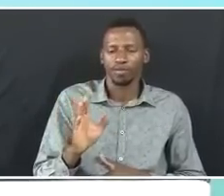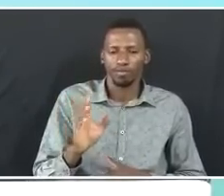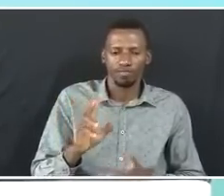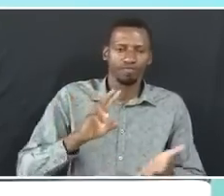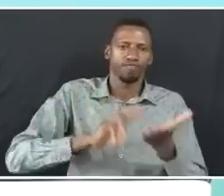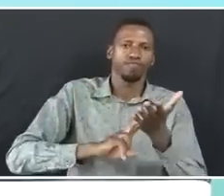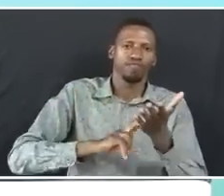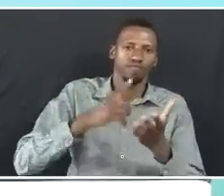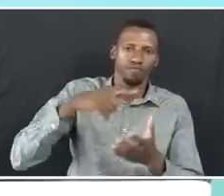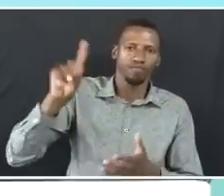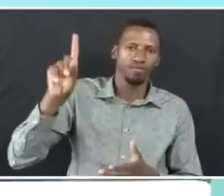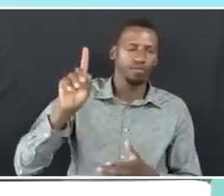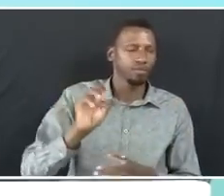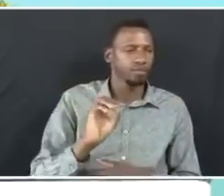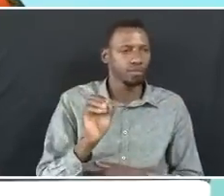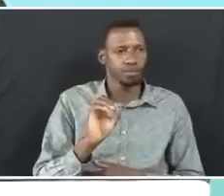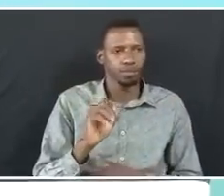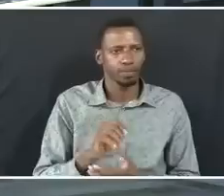polygamy.